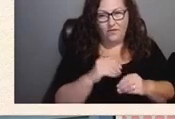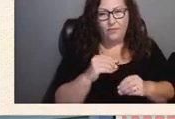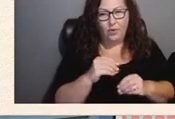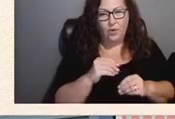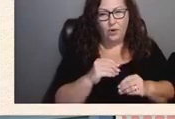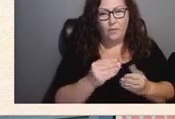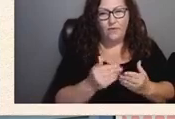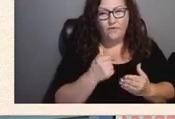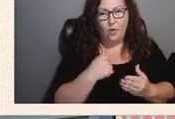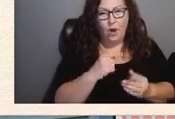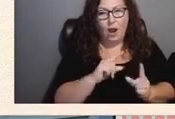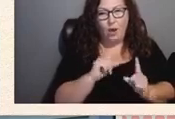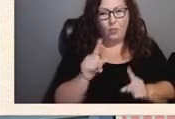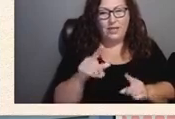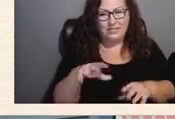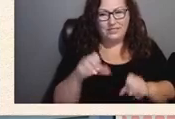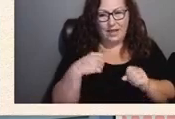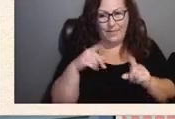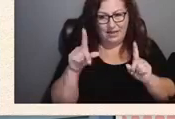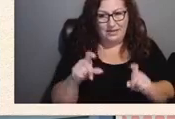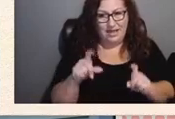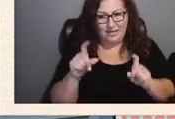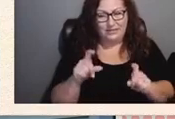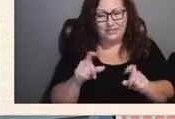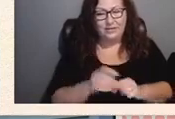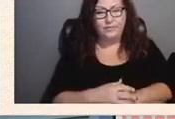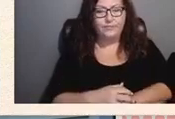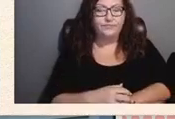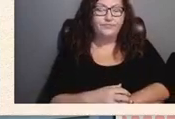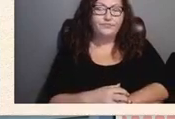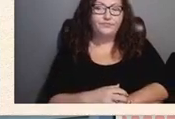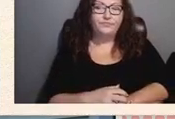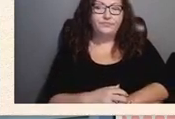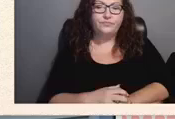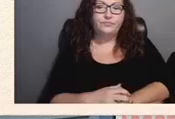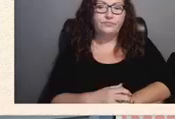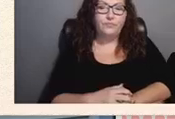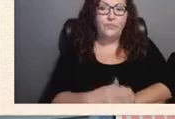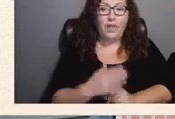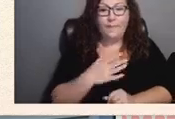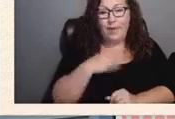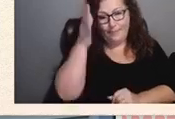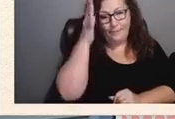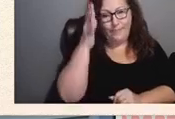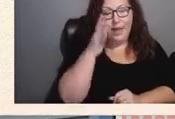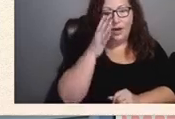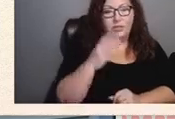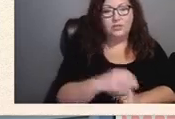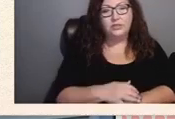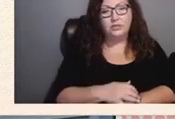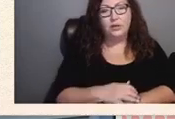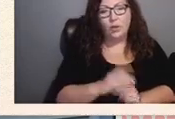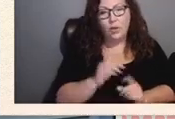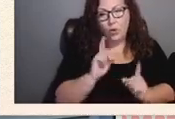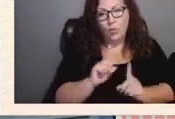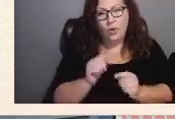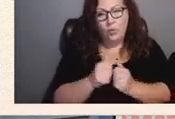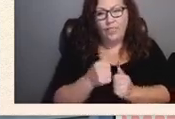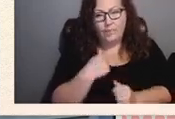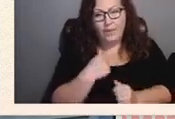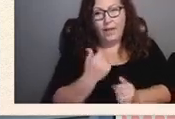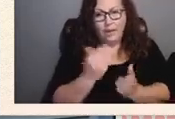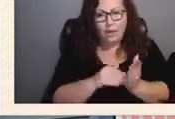take my test. And my parents just went with me over and over again until